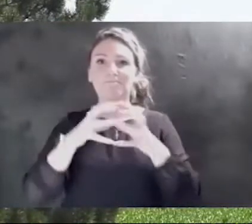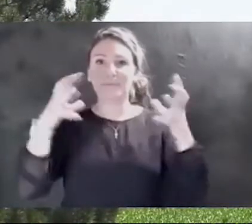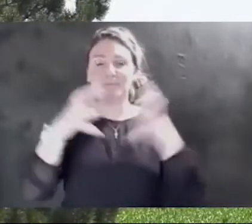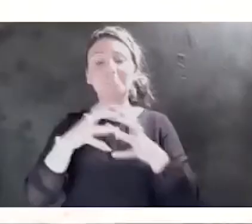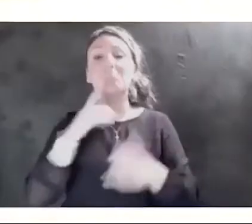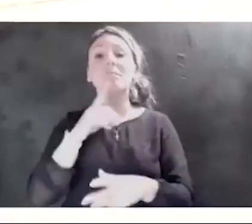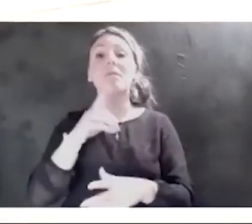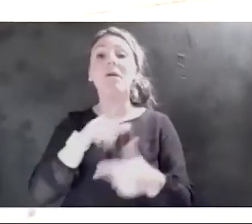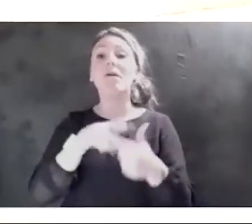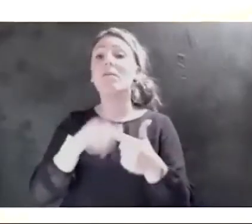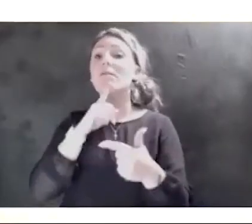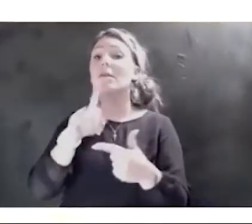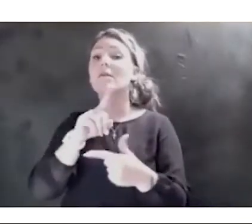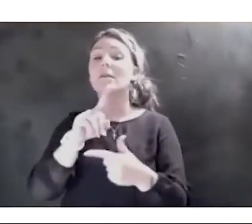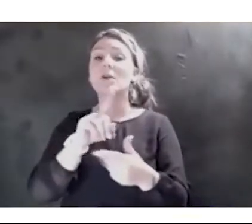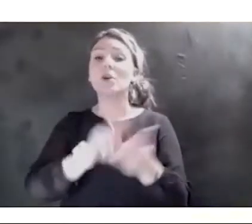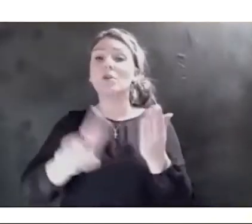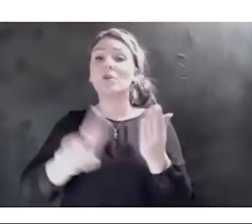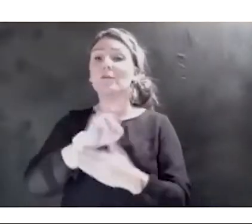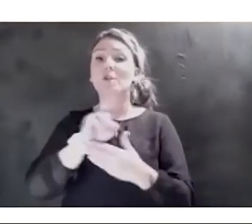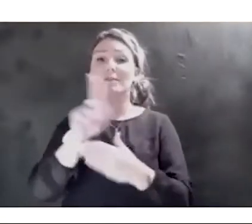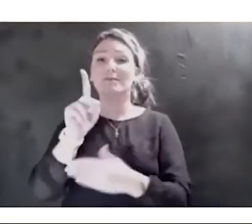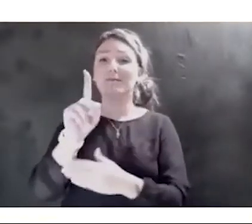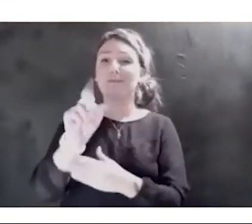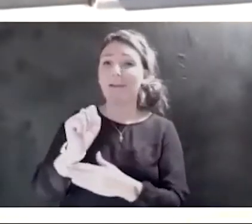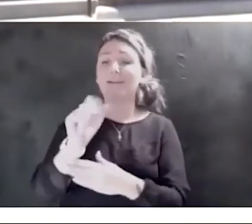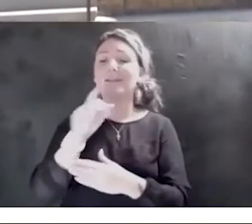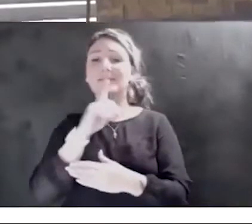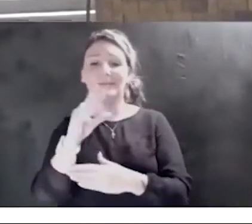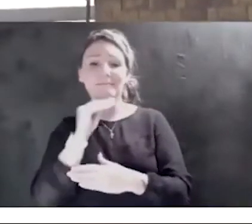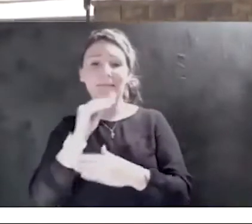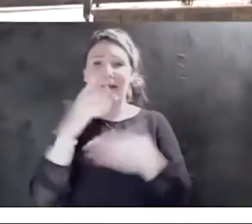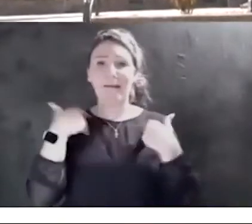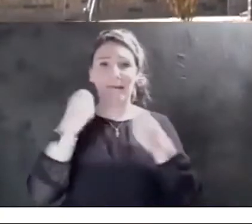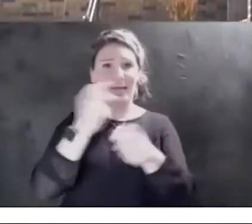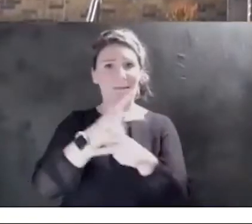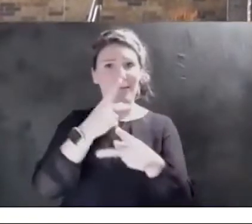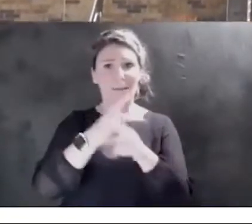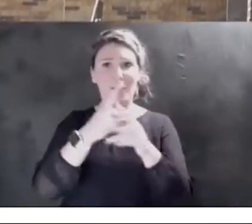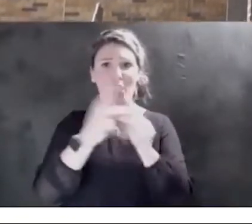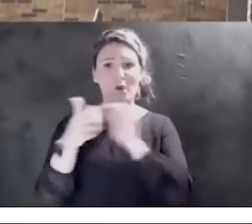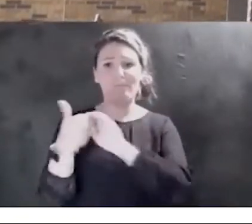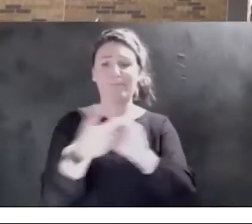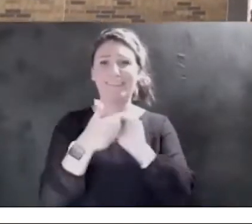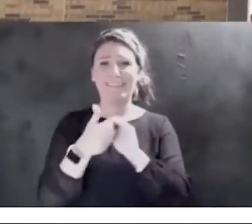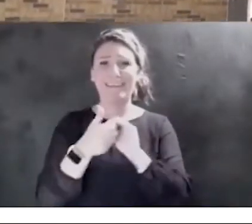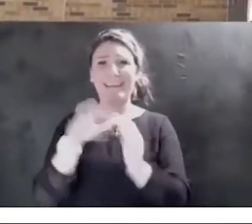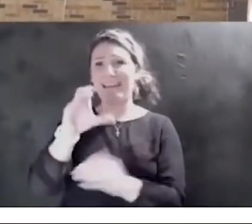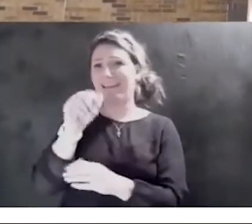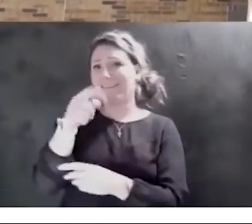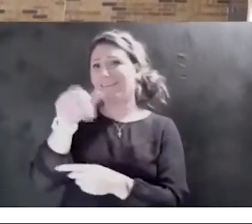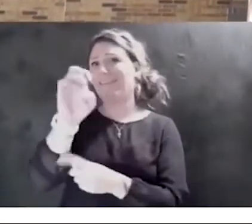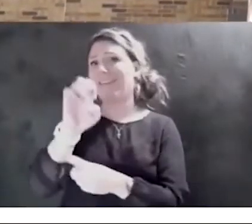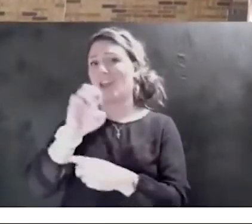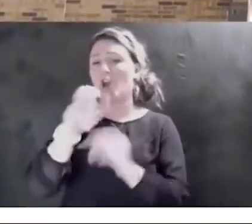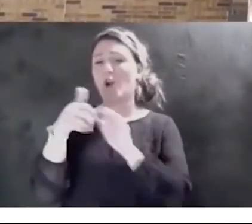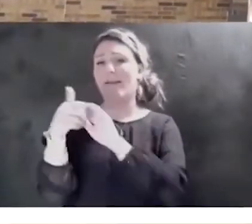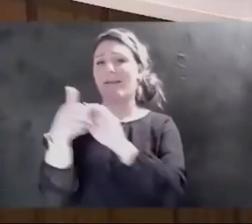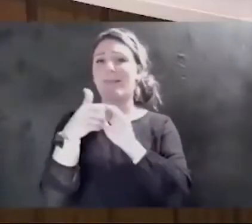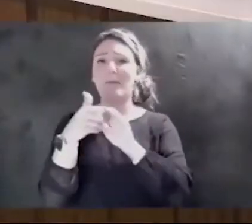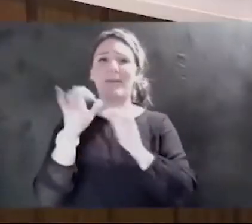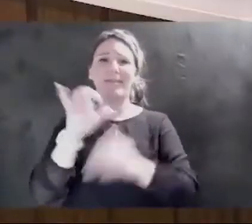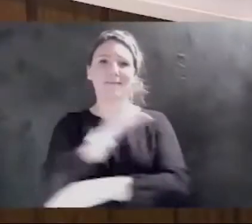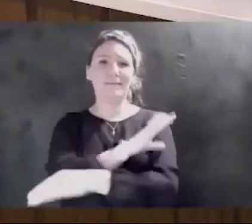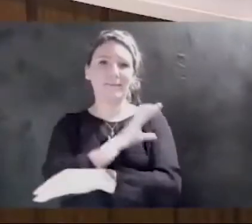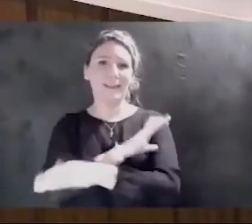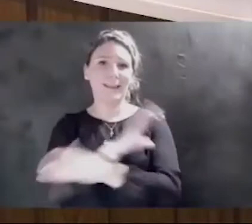Healthcare Collaborative, which was up and operational. The Care Collaborative is a clinical network connecting 76 partners